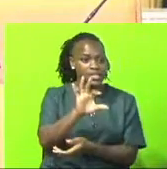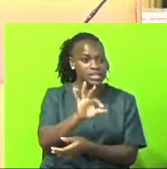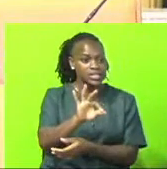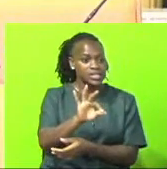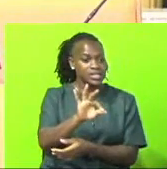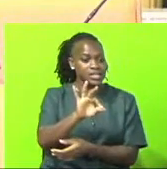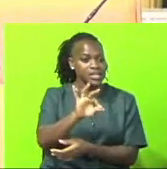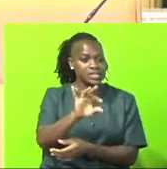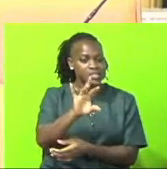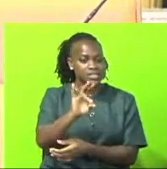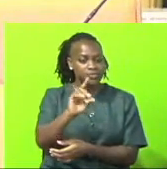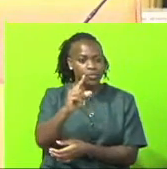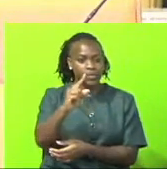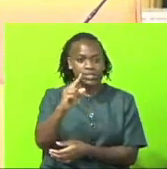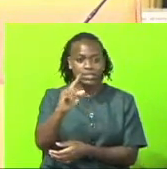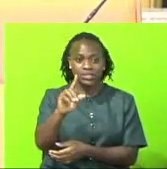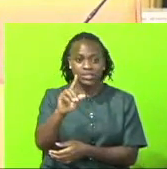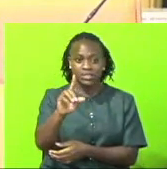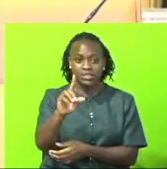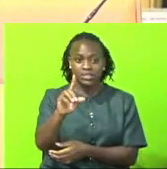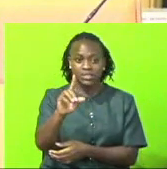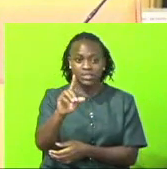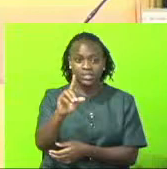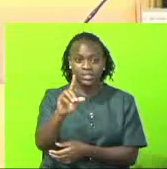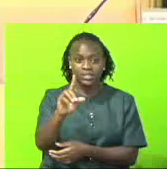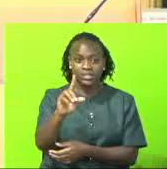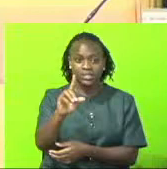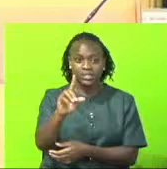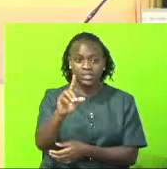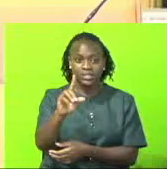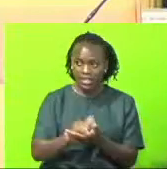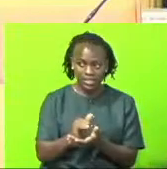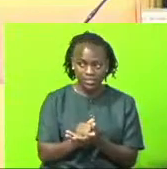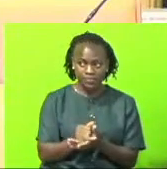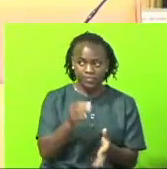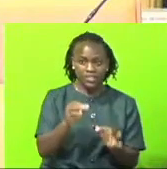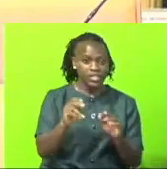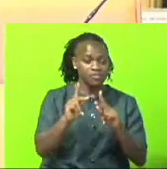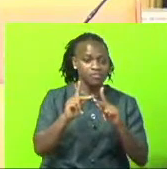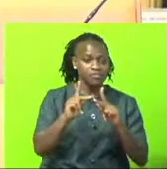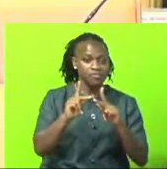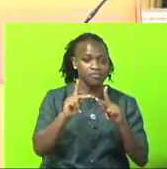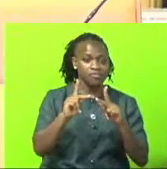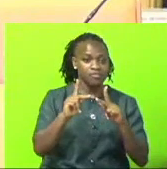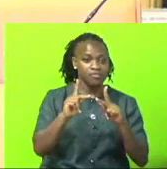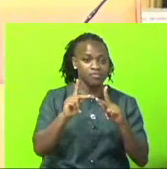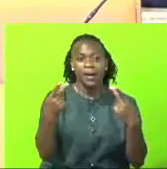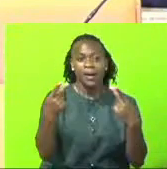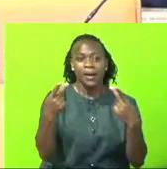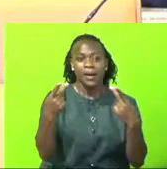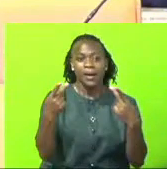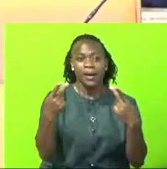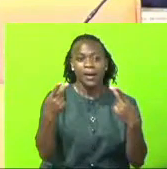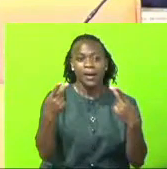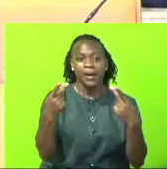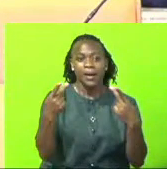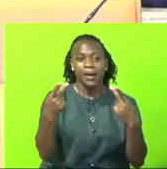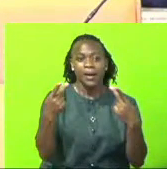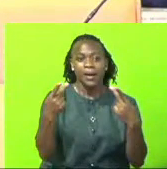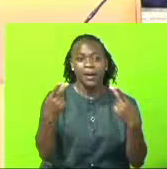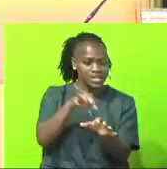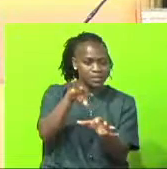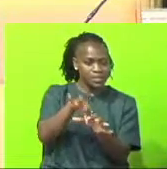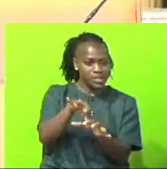97(1)(g), if he leaves the party of which he was a member at the time of his election